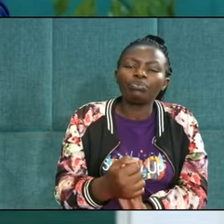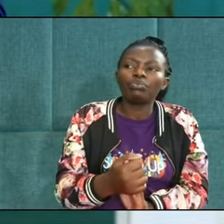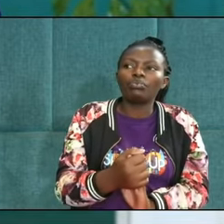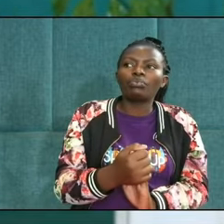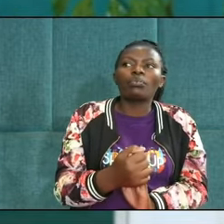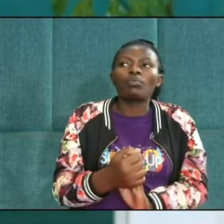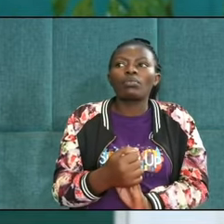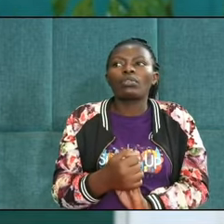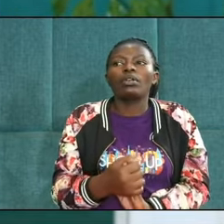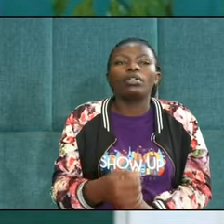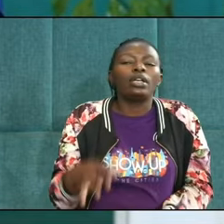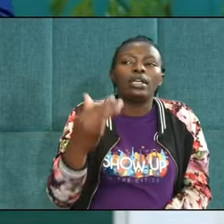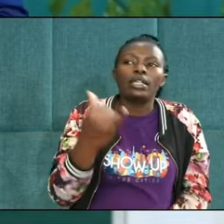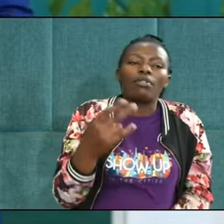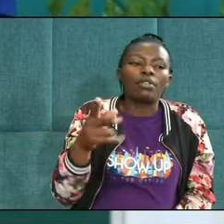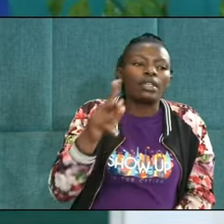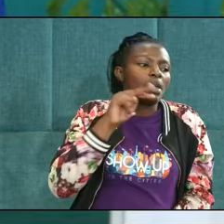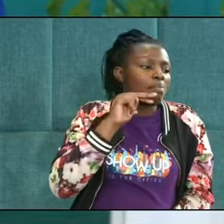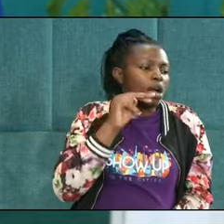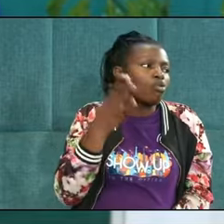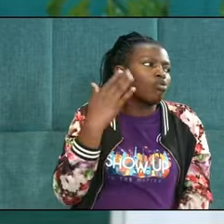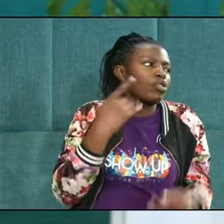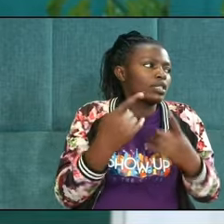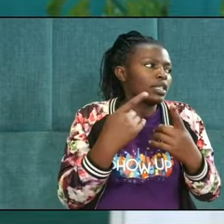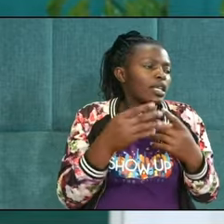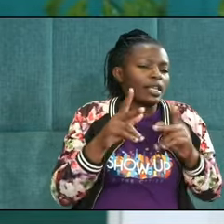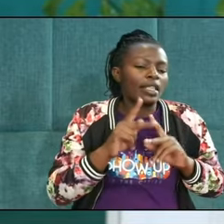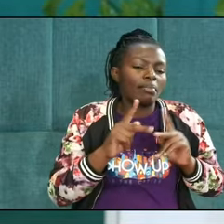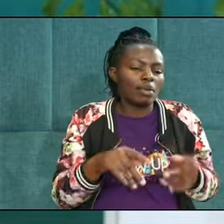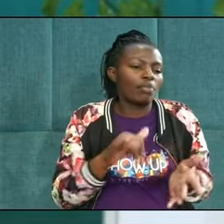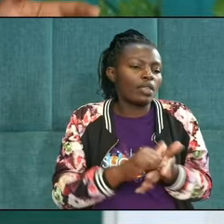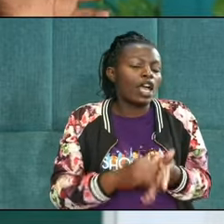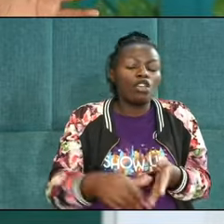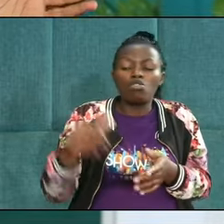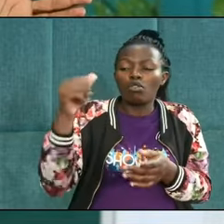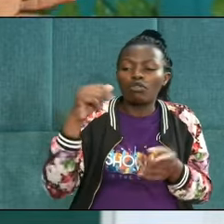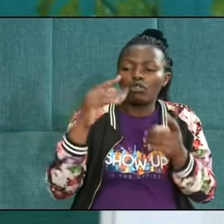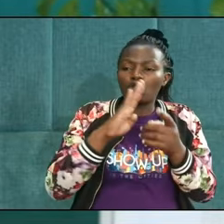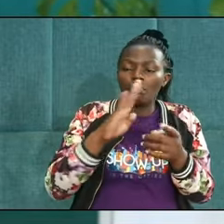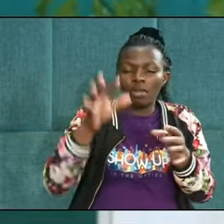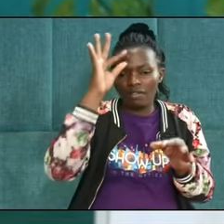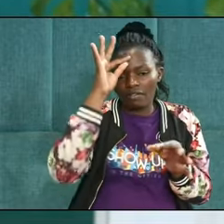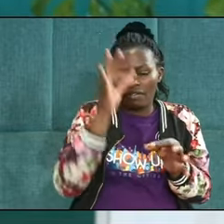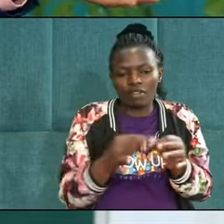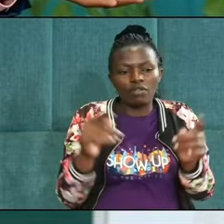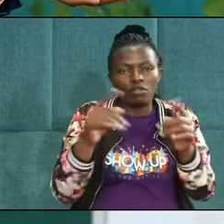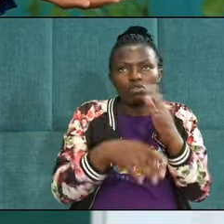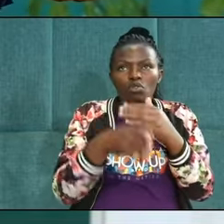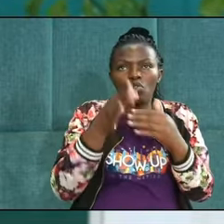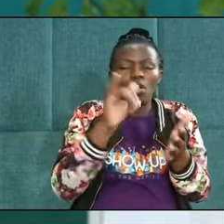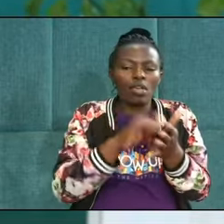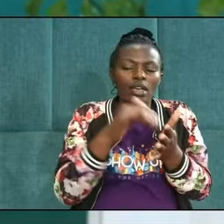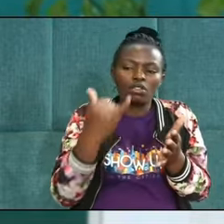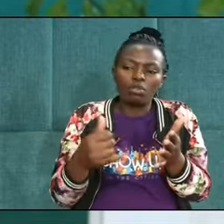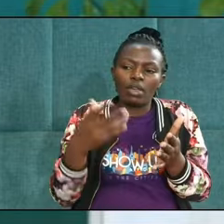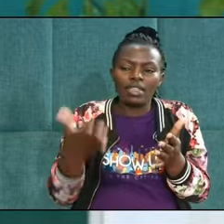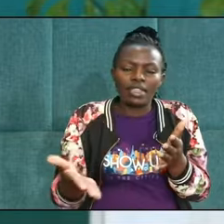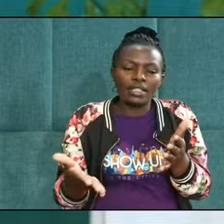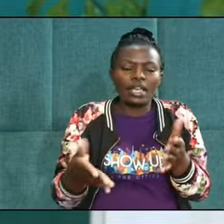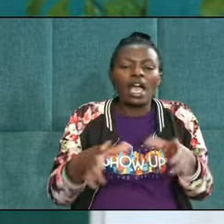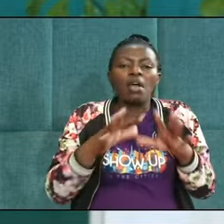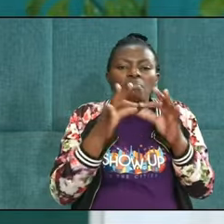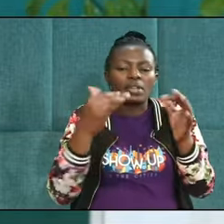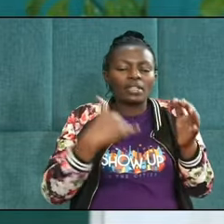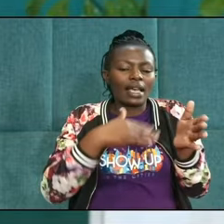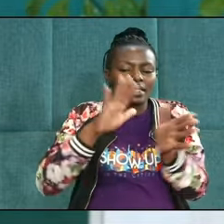So Nehemiah was telling the people that you refuse to be faithful to God, and that is why the priests have left their job, who's supposed to